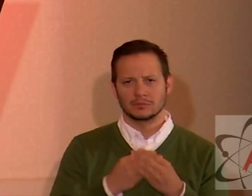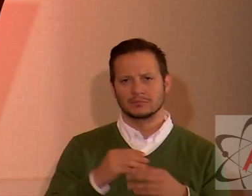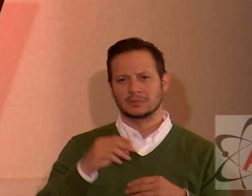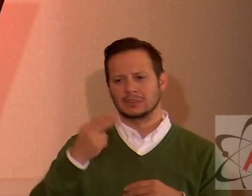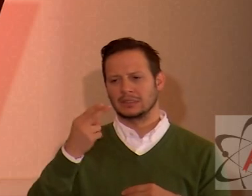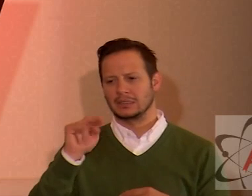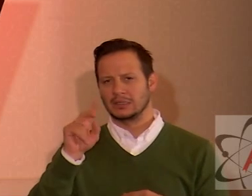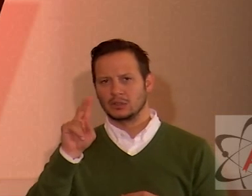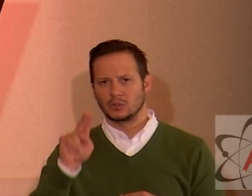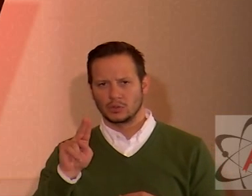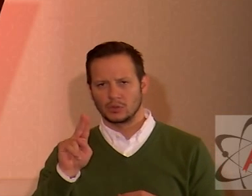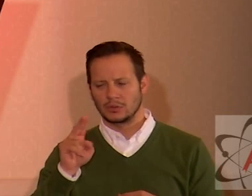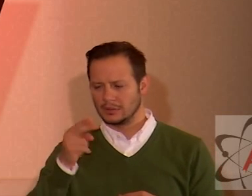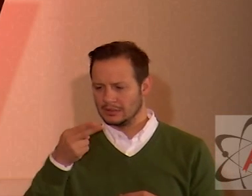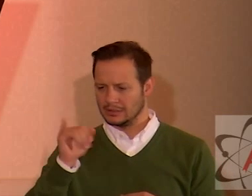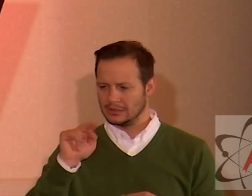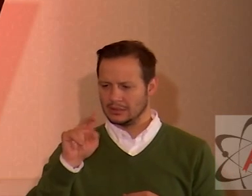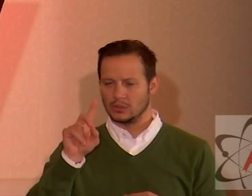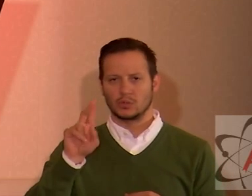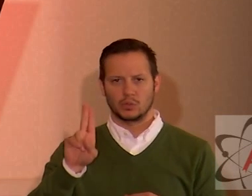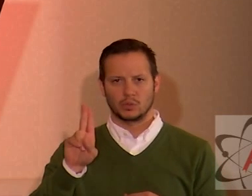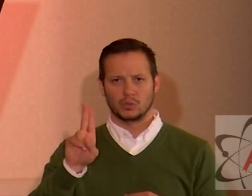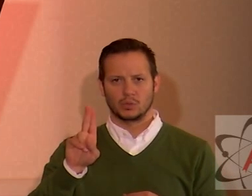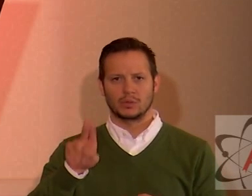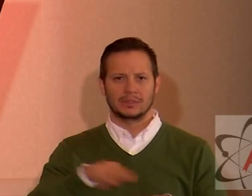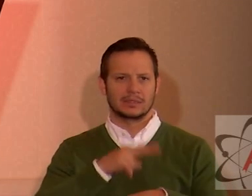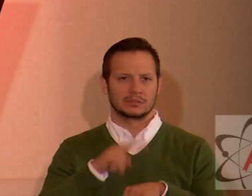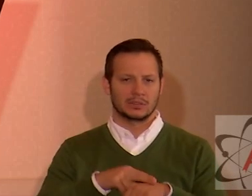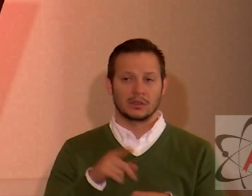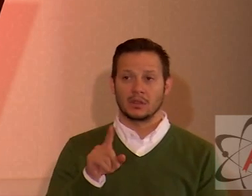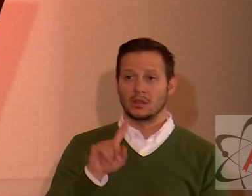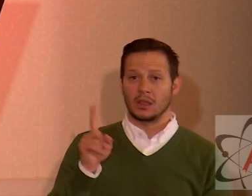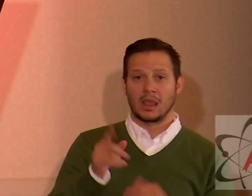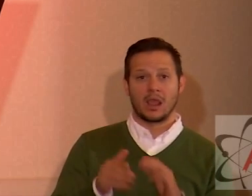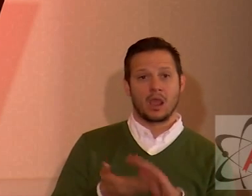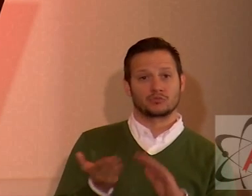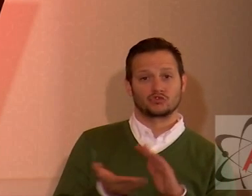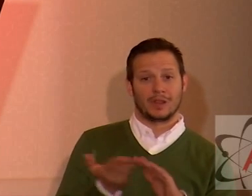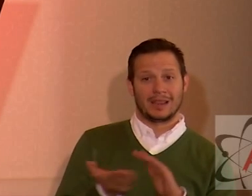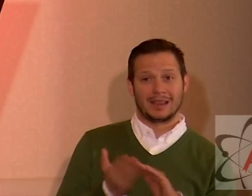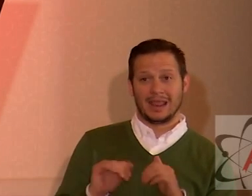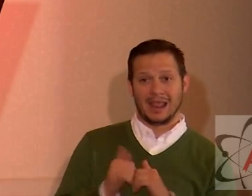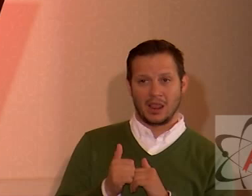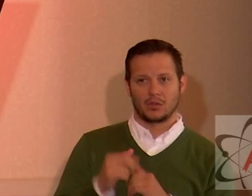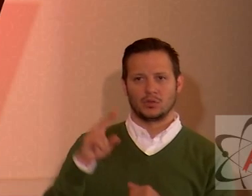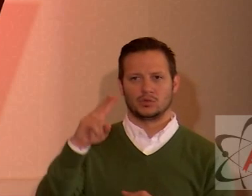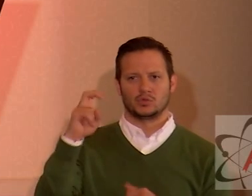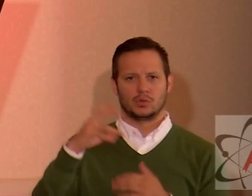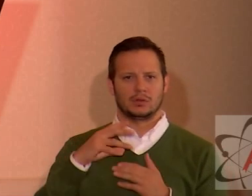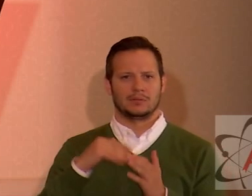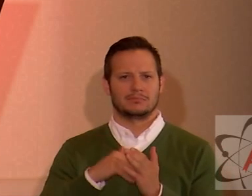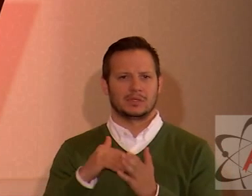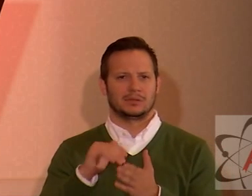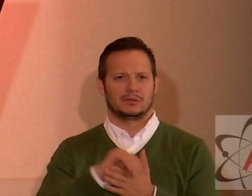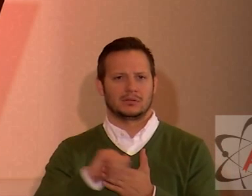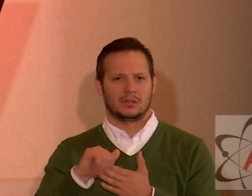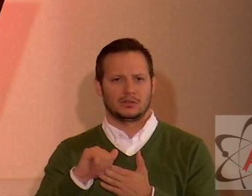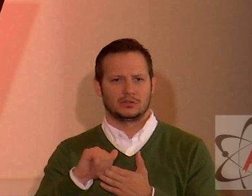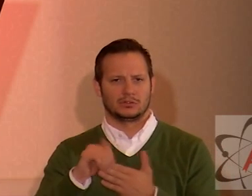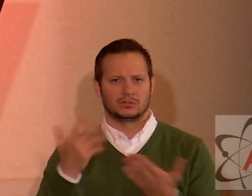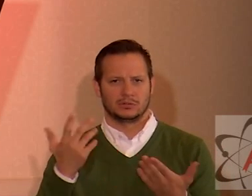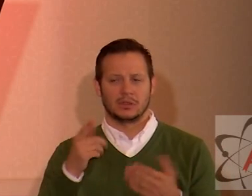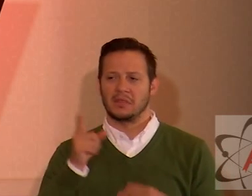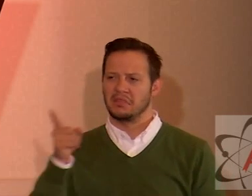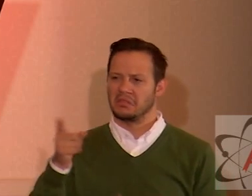that company operates. It's funded in part with $200 million of your dollars. World Vision sees no problem with